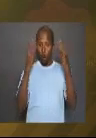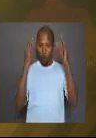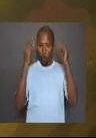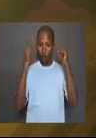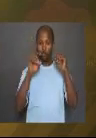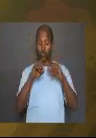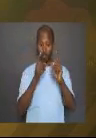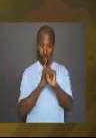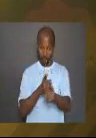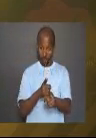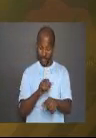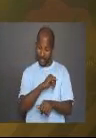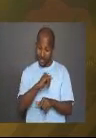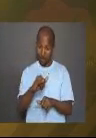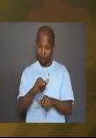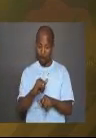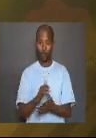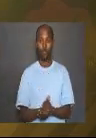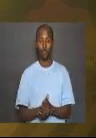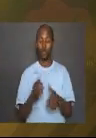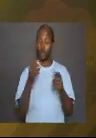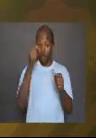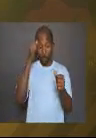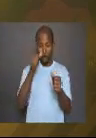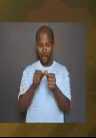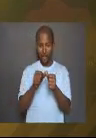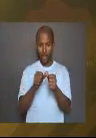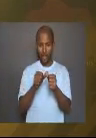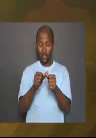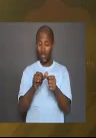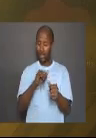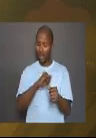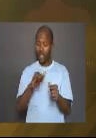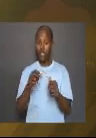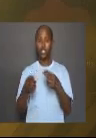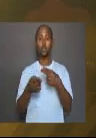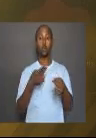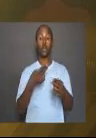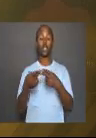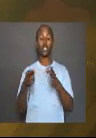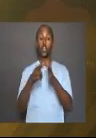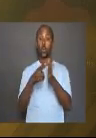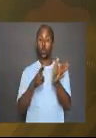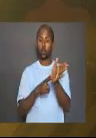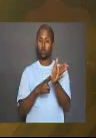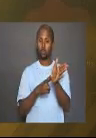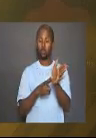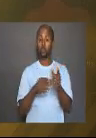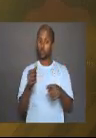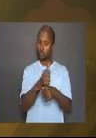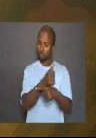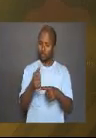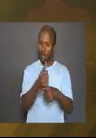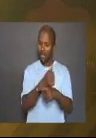the same answers. Remember, just like the product rule, we will need a lot